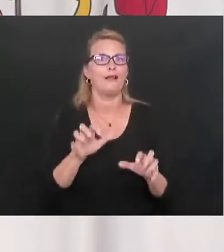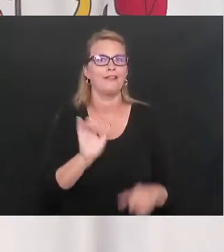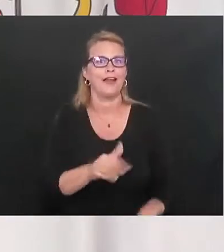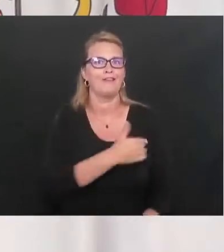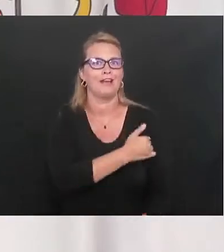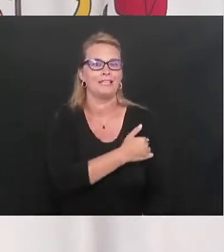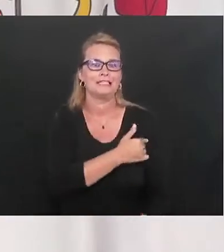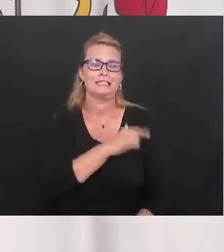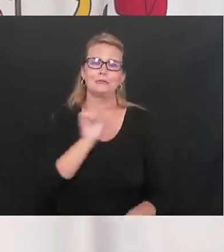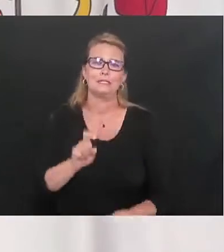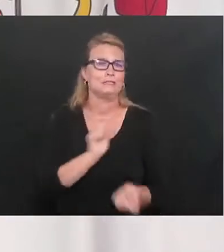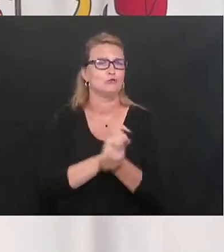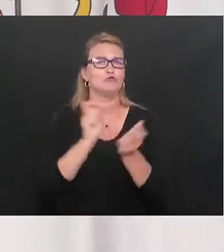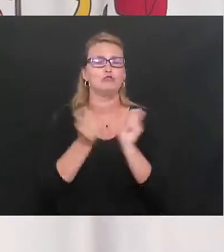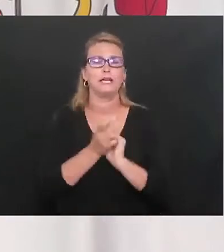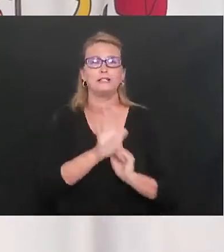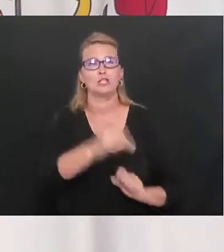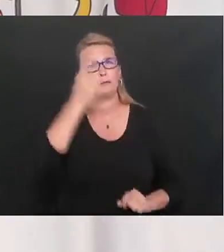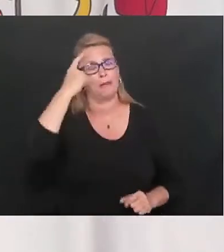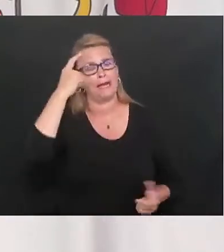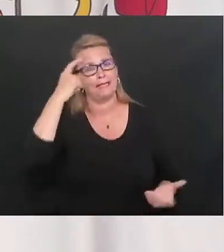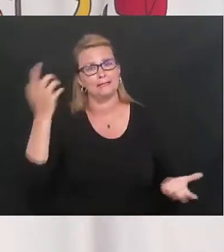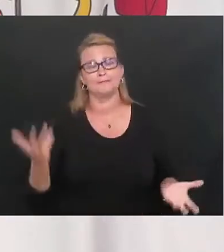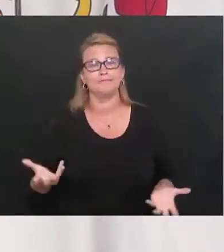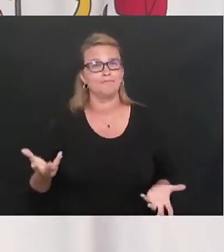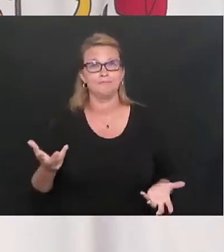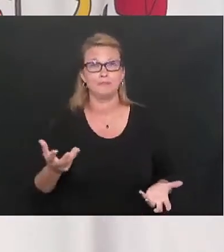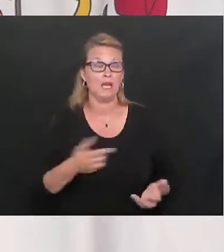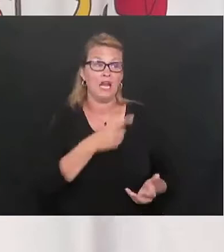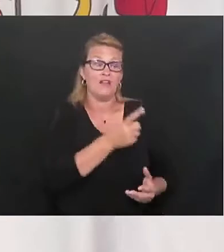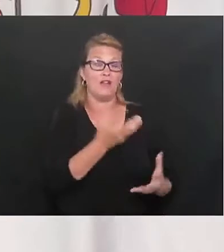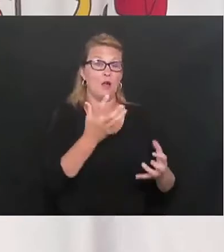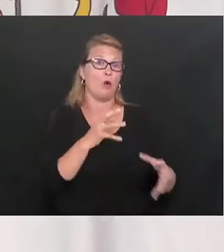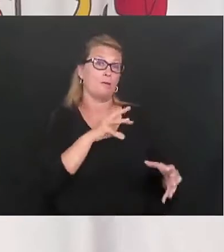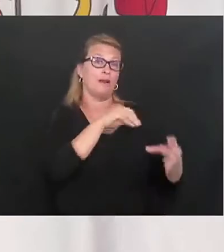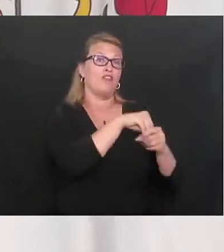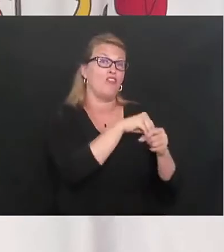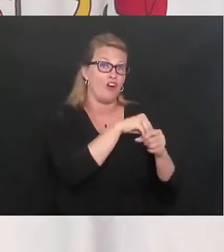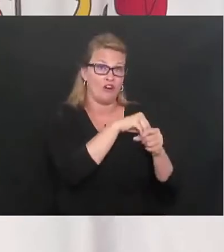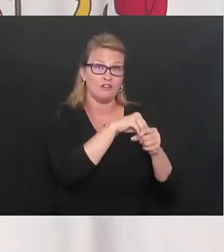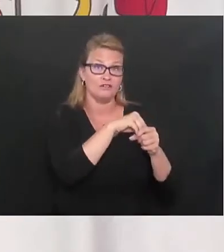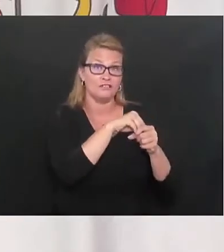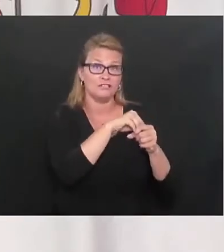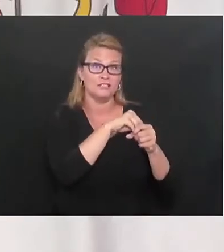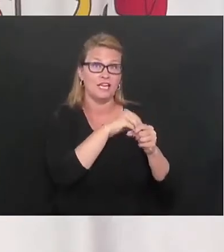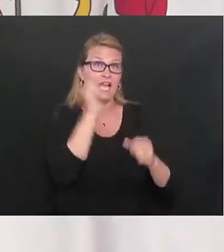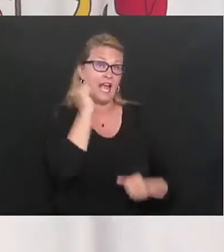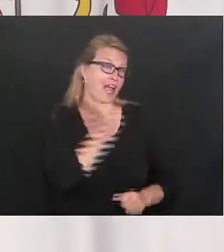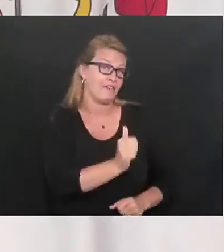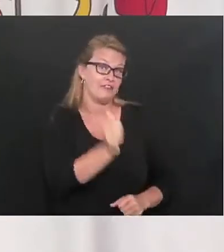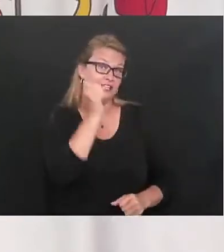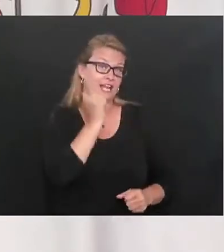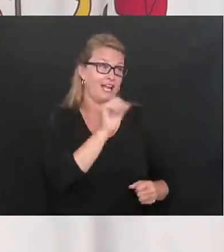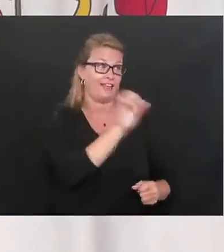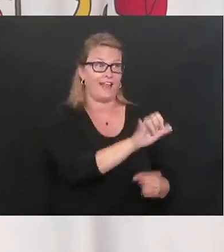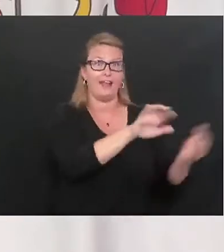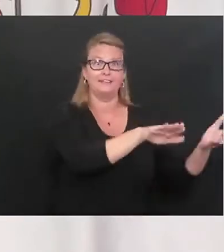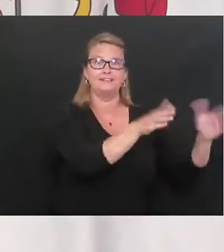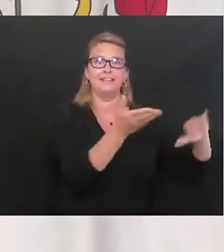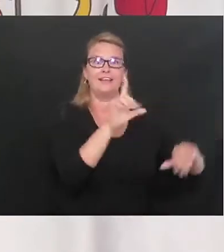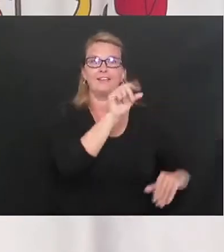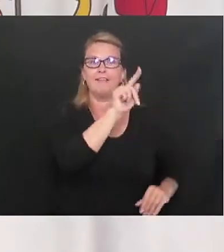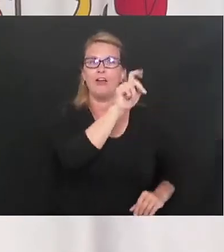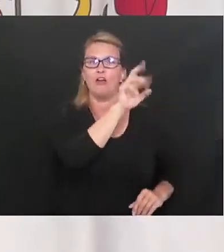Well, you don't. You don't if you want to enroll yourself every single day in the death lottery,